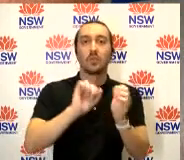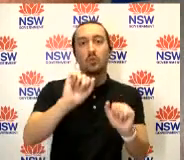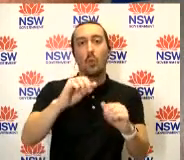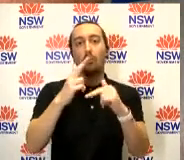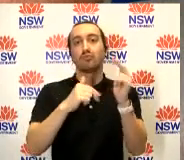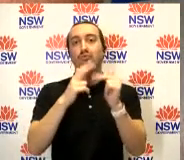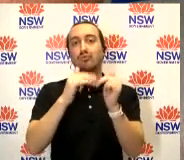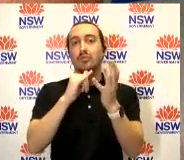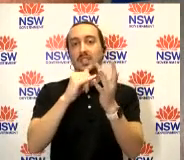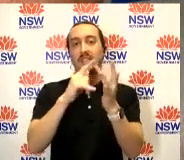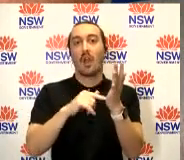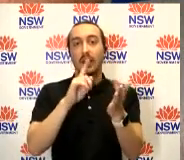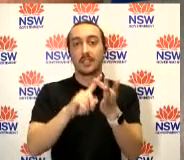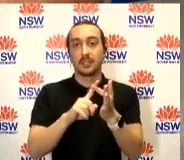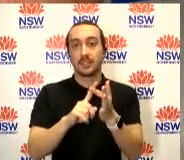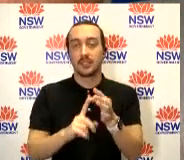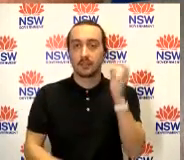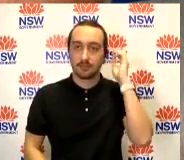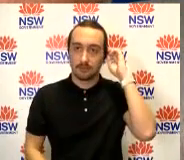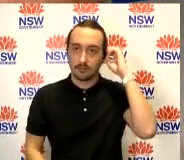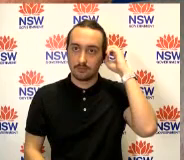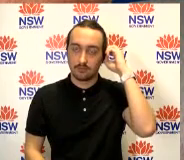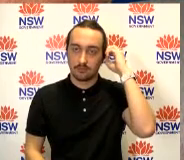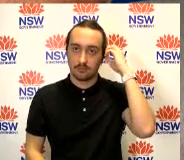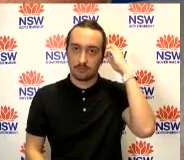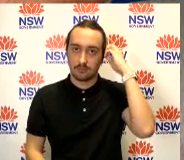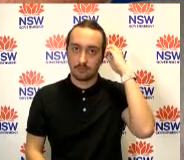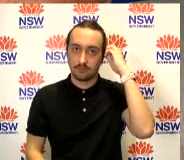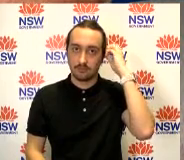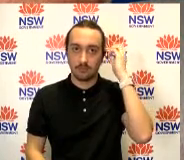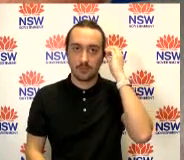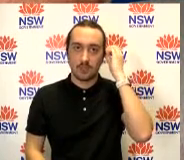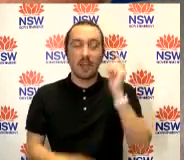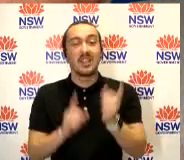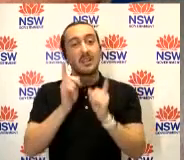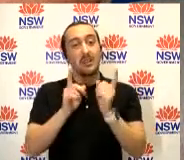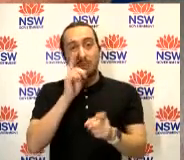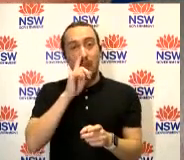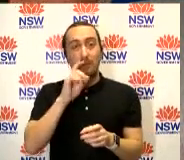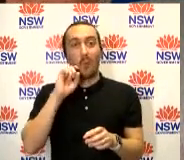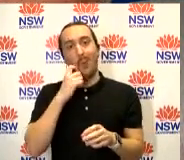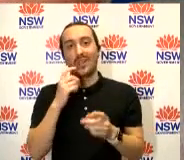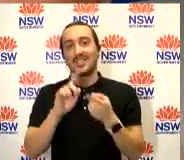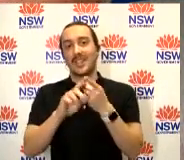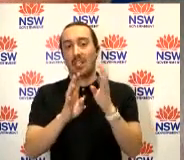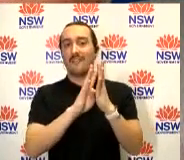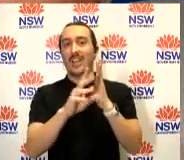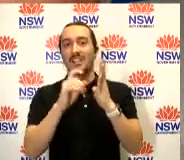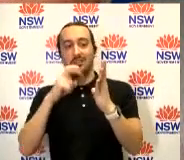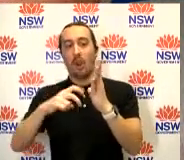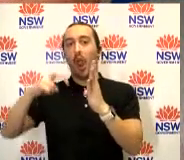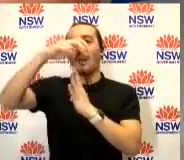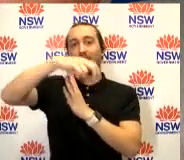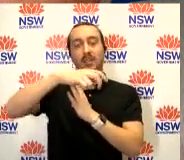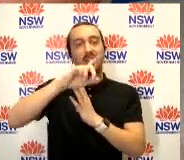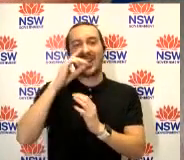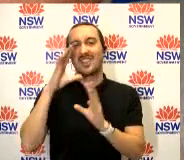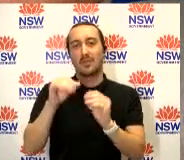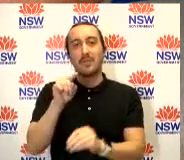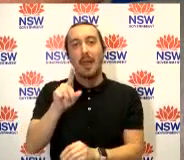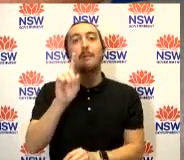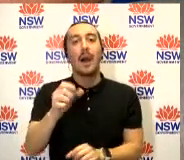If someone wants to climb something, you may not necessarily be able to stop them, but you need to do the best you possibly can to secure your site and prevent